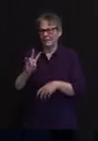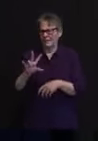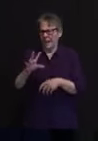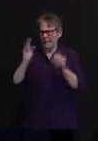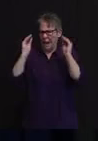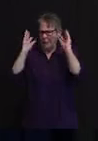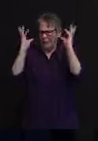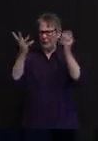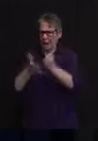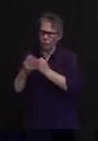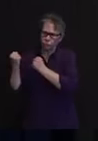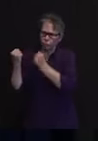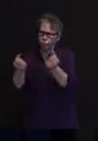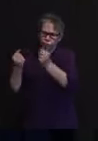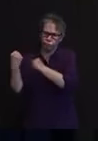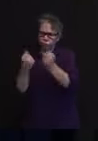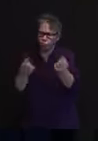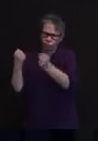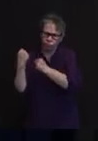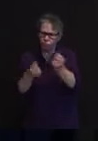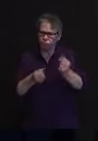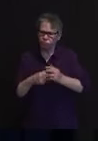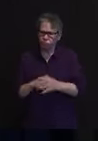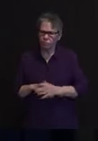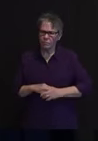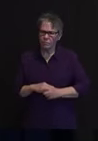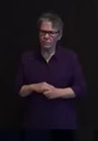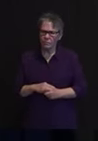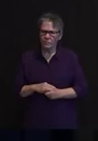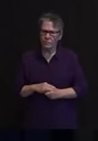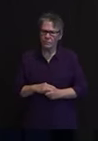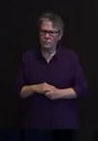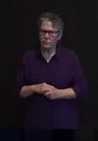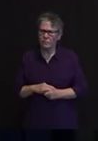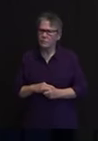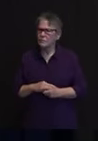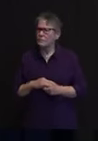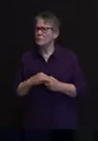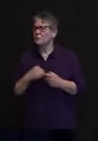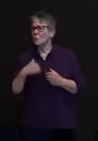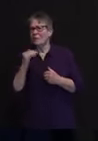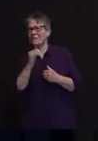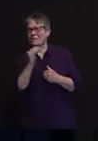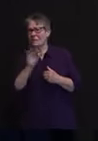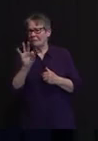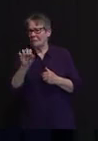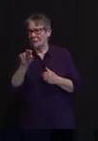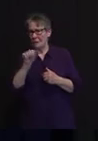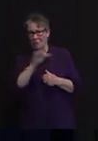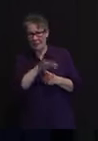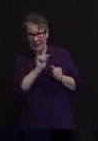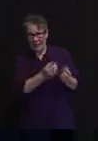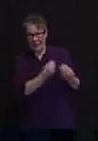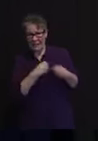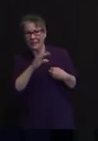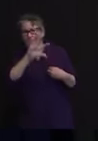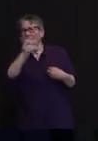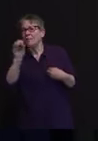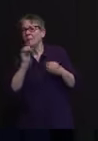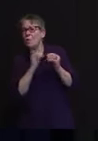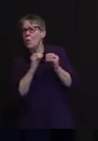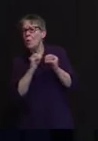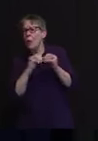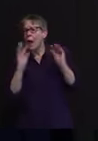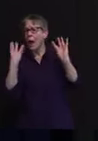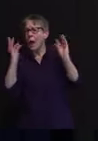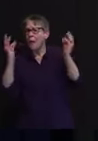support ambulances and 50 advanced life support ambulances. So the surge and overwhelming the calls on our